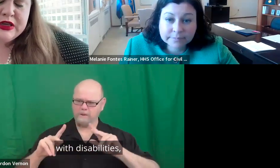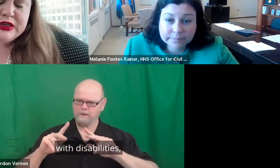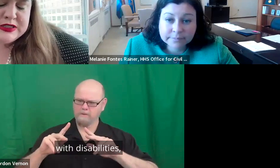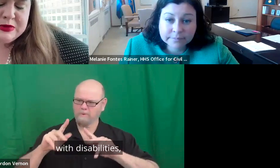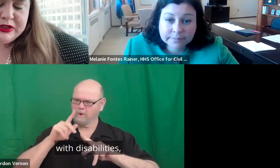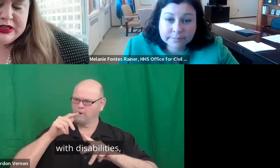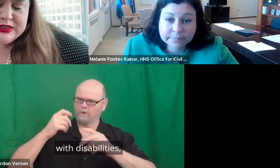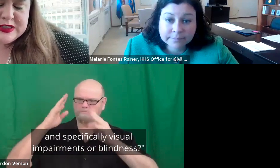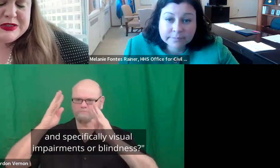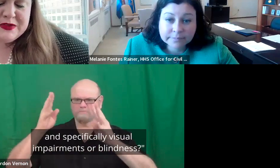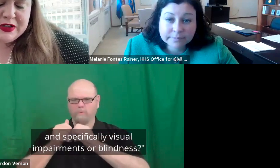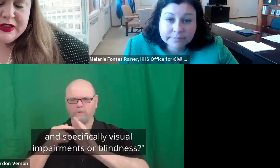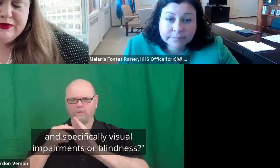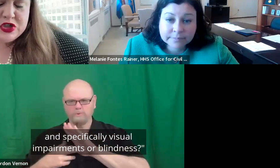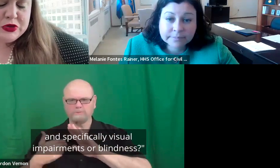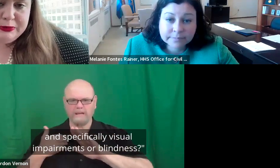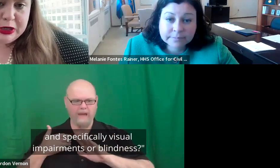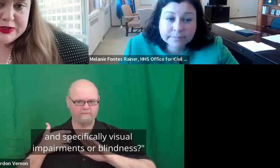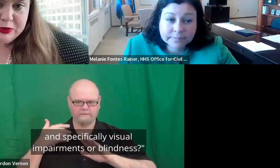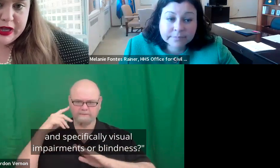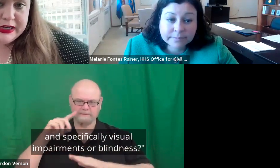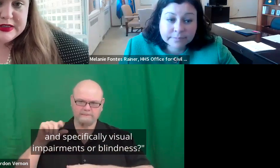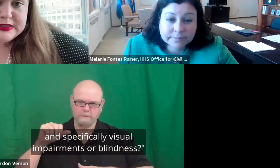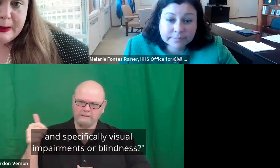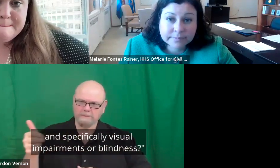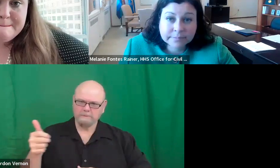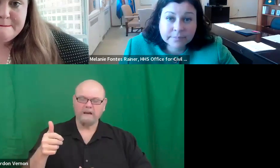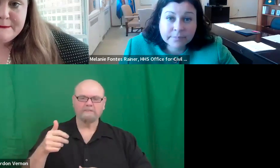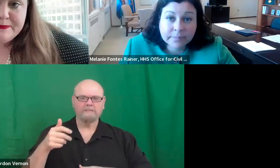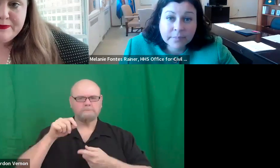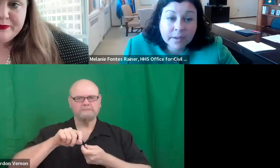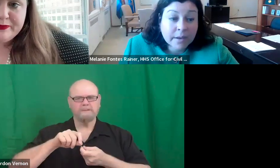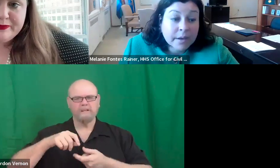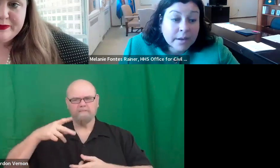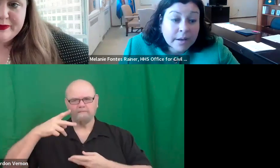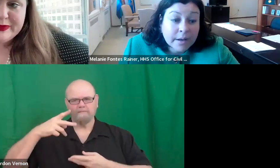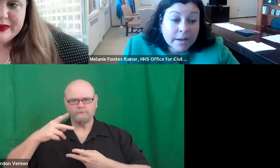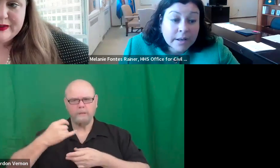with disabilities and specifically visual impairments or blindness?